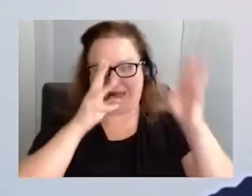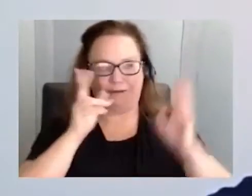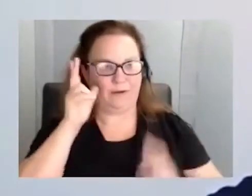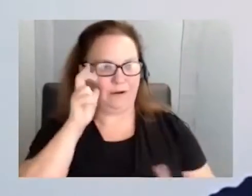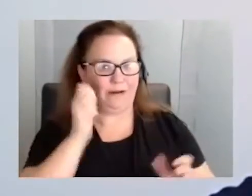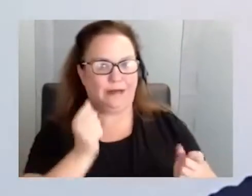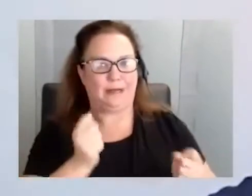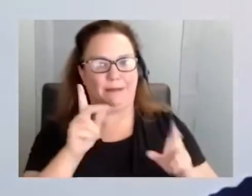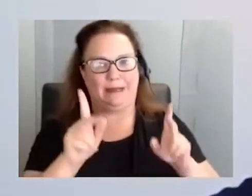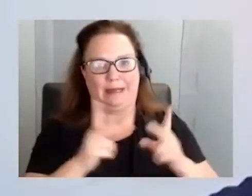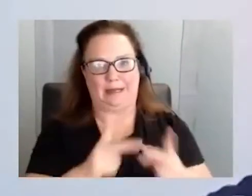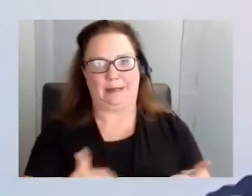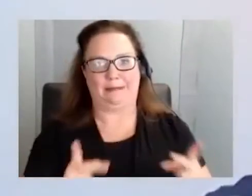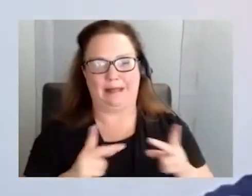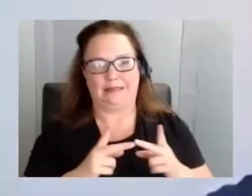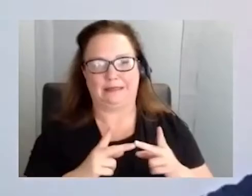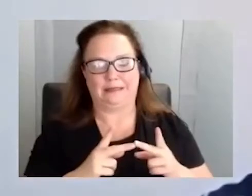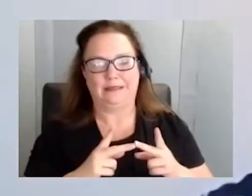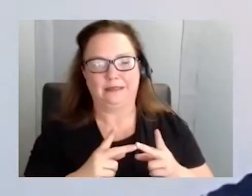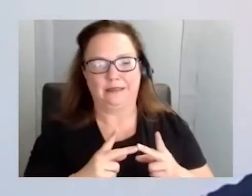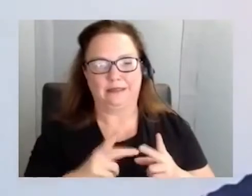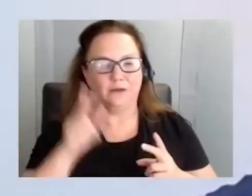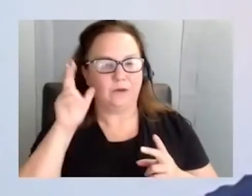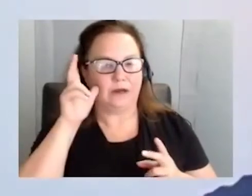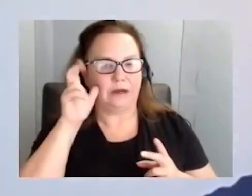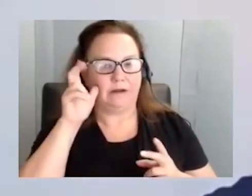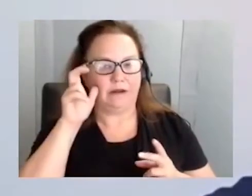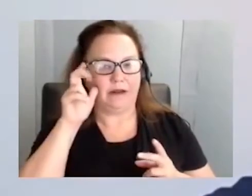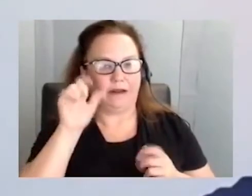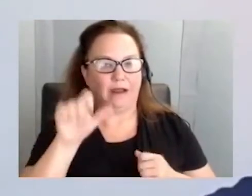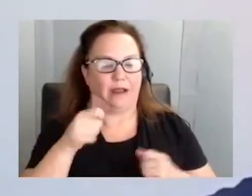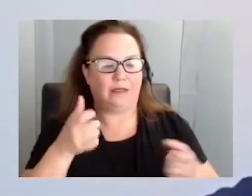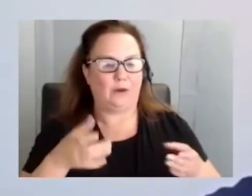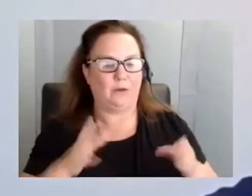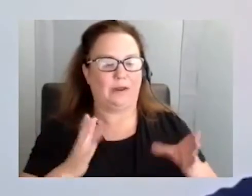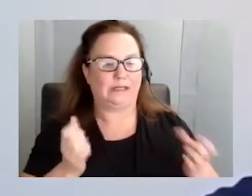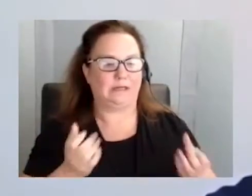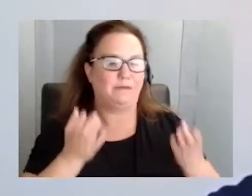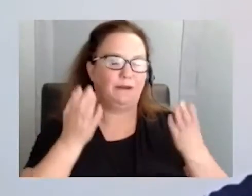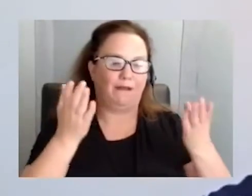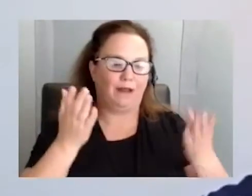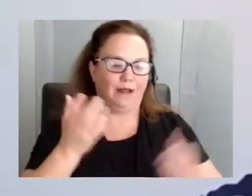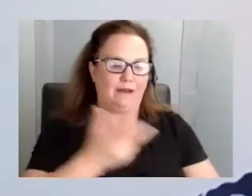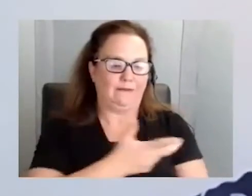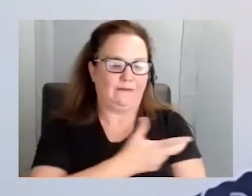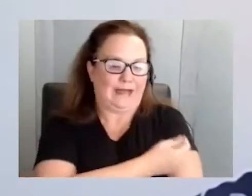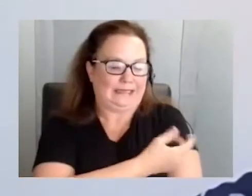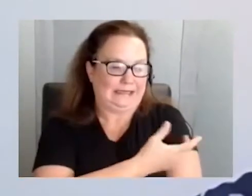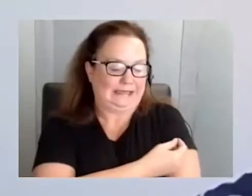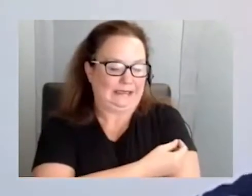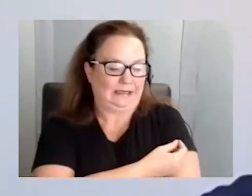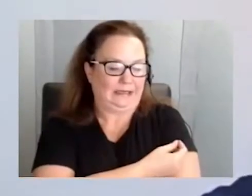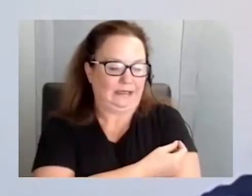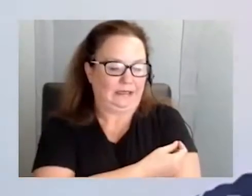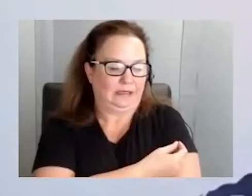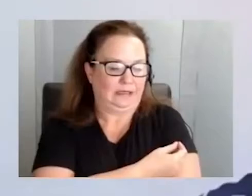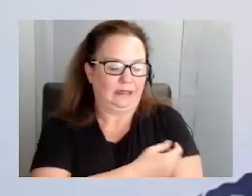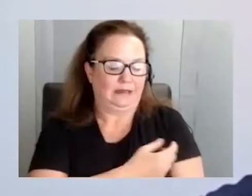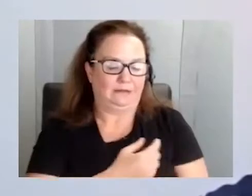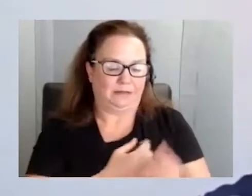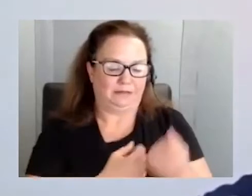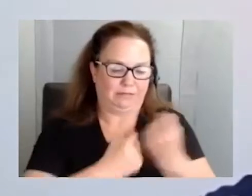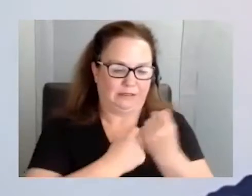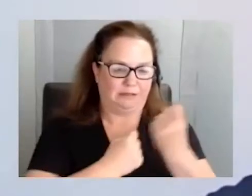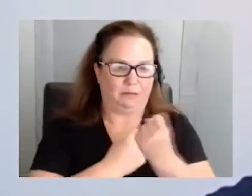places of trying to find other ways to provide vaccines that help incentivize